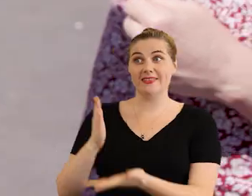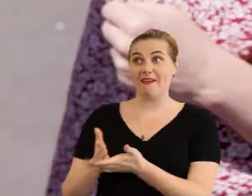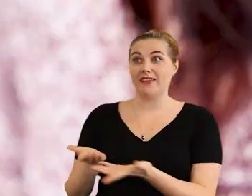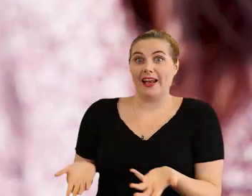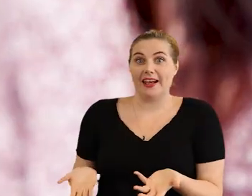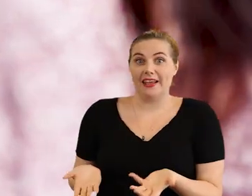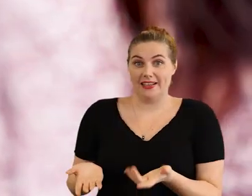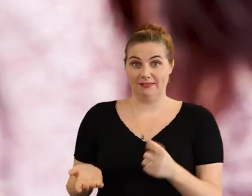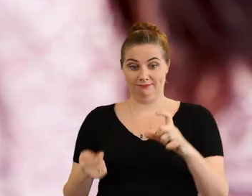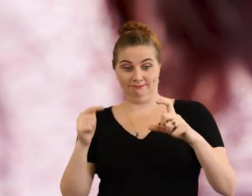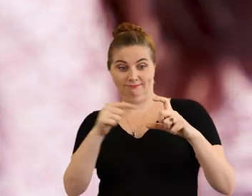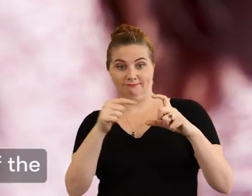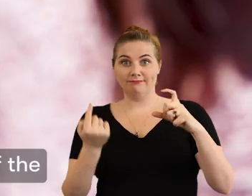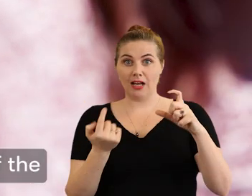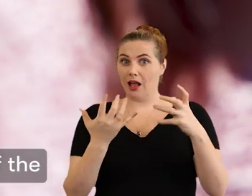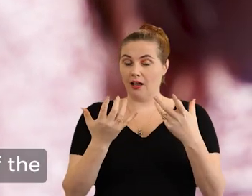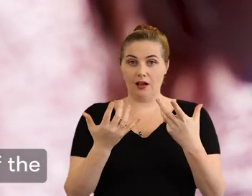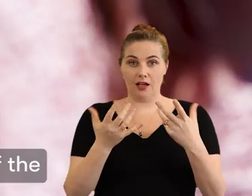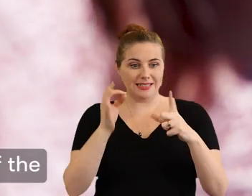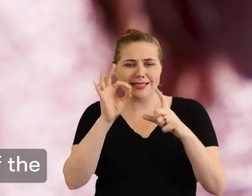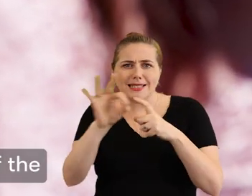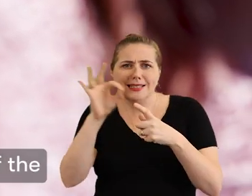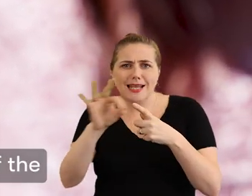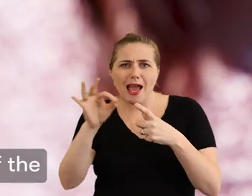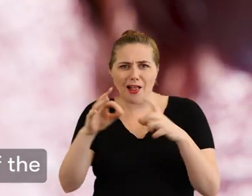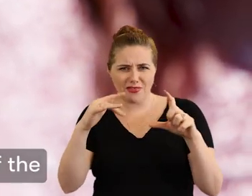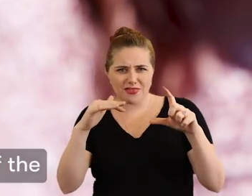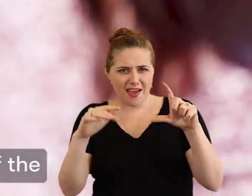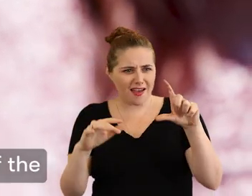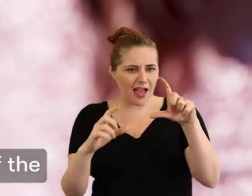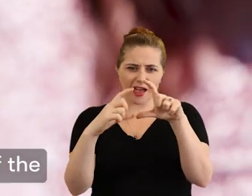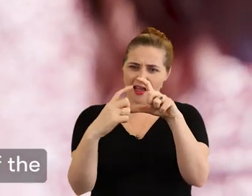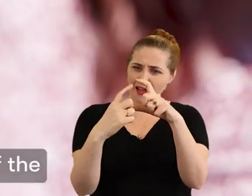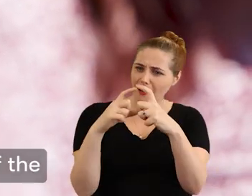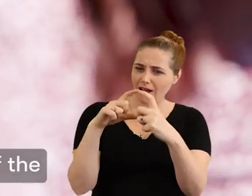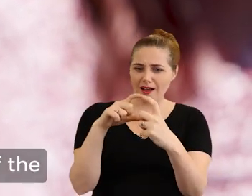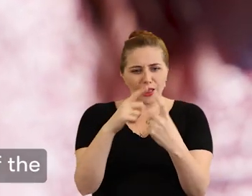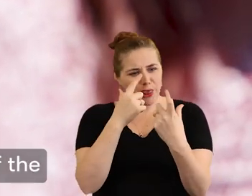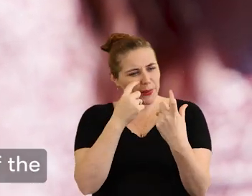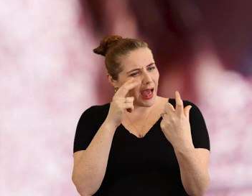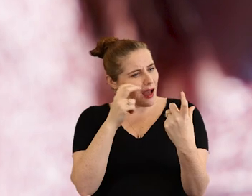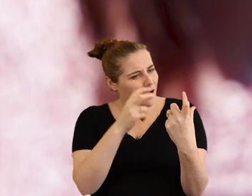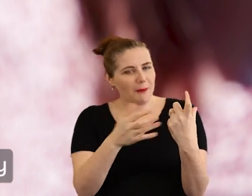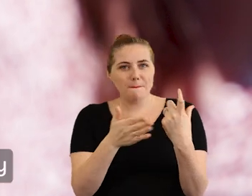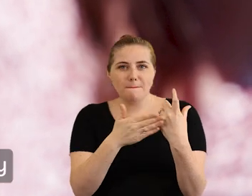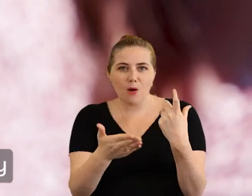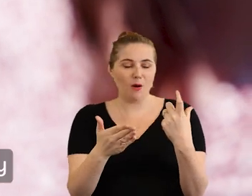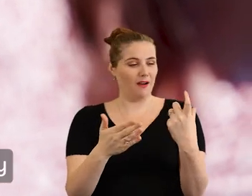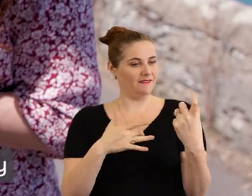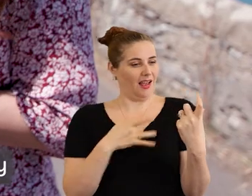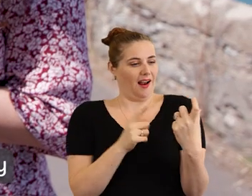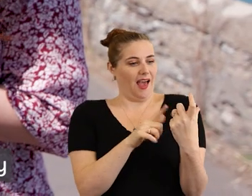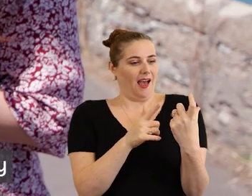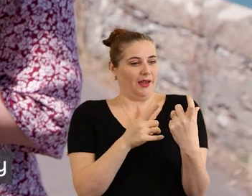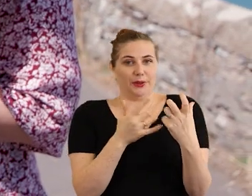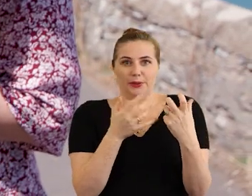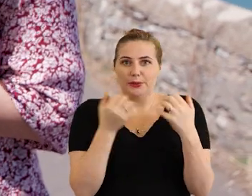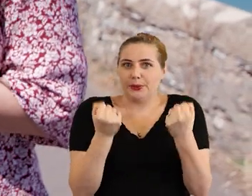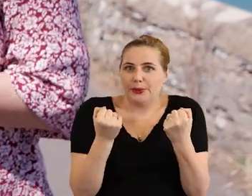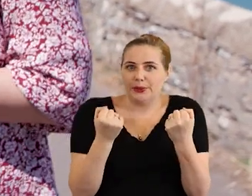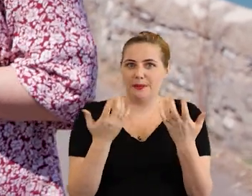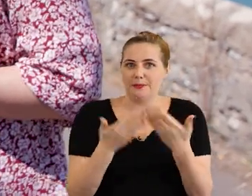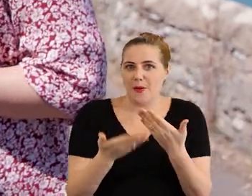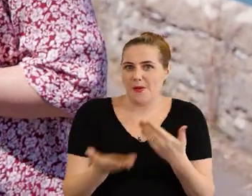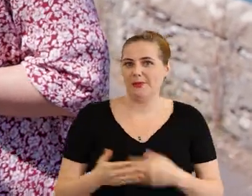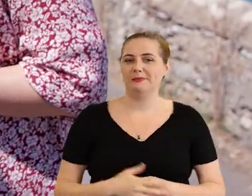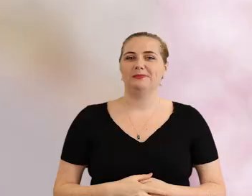these species. Yeah, absolutely. Suddenly the various kind of details of the creature you're looking at suddenly come to